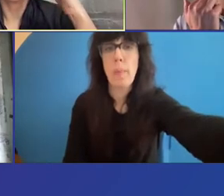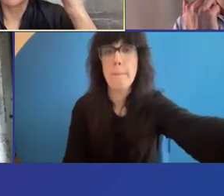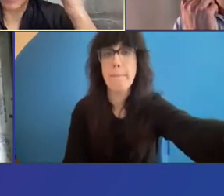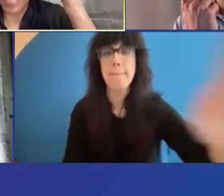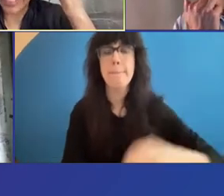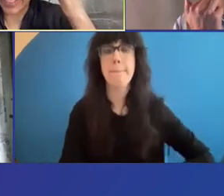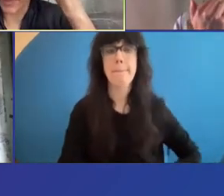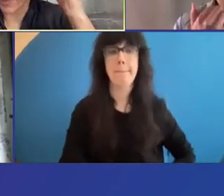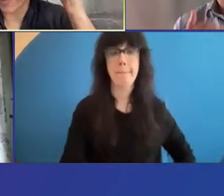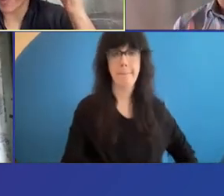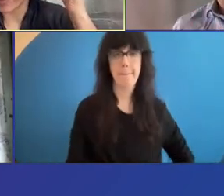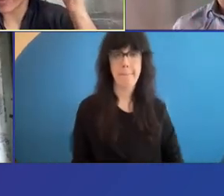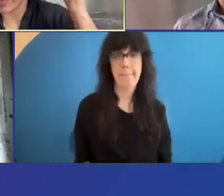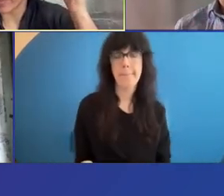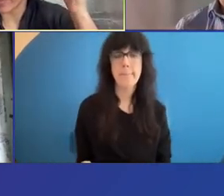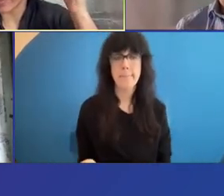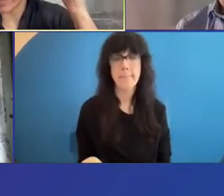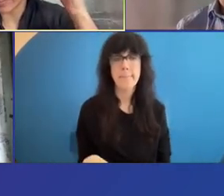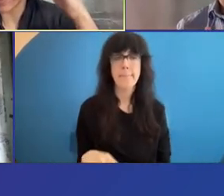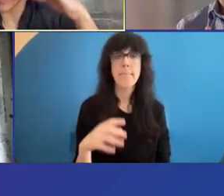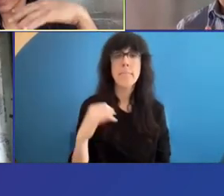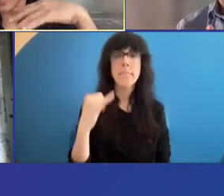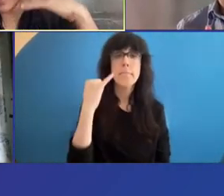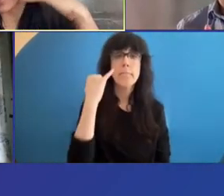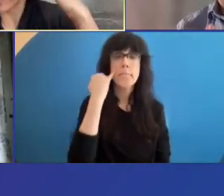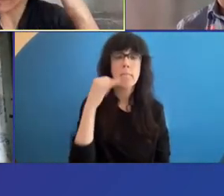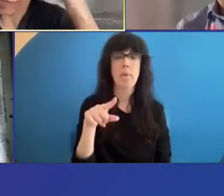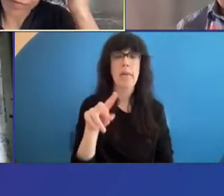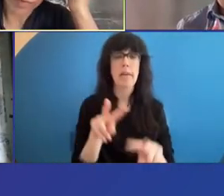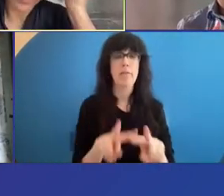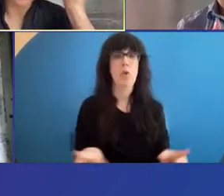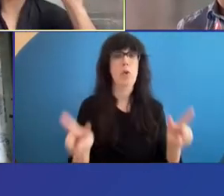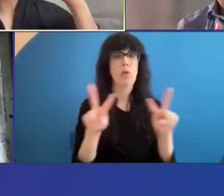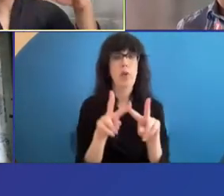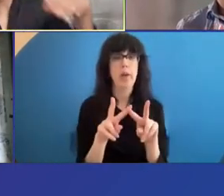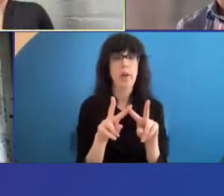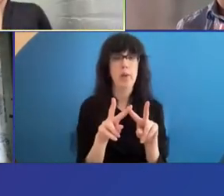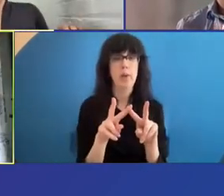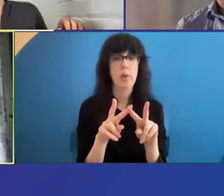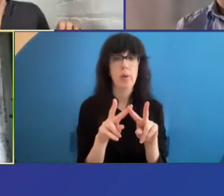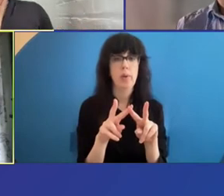If your value outside,